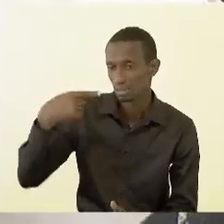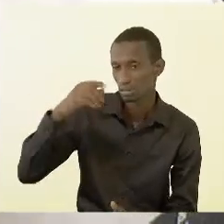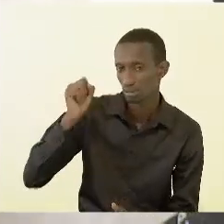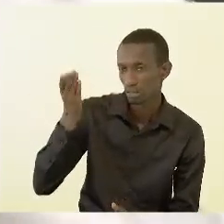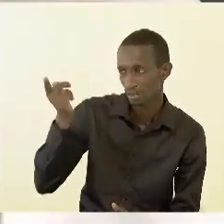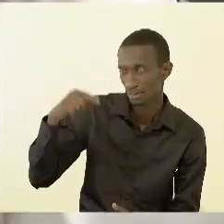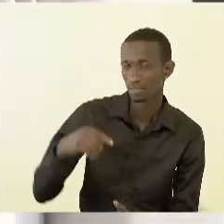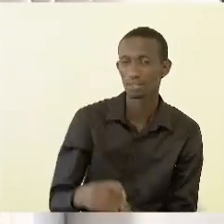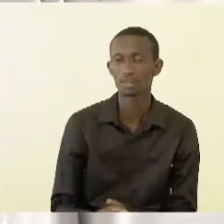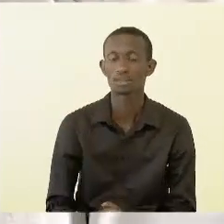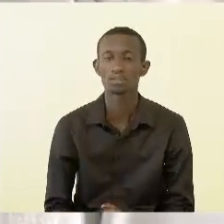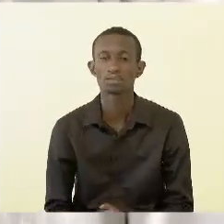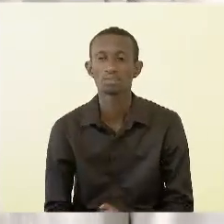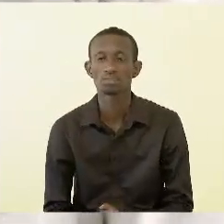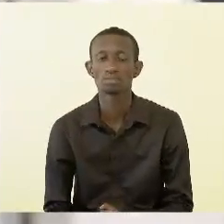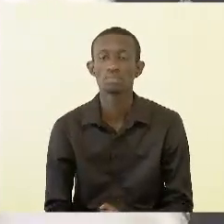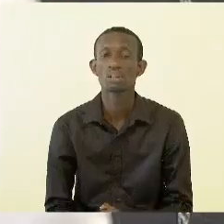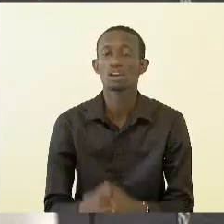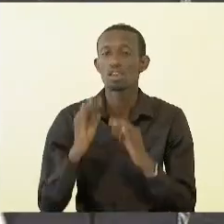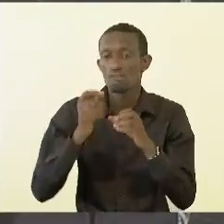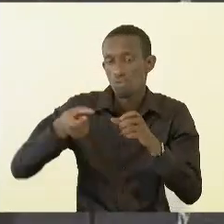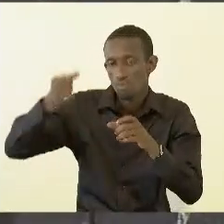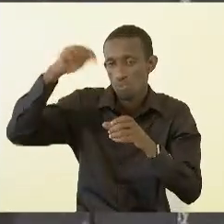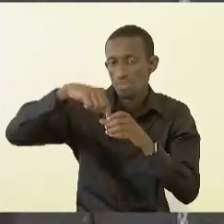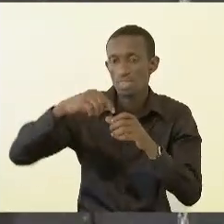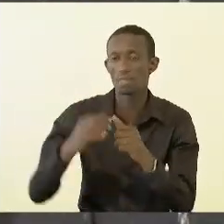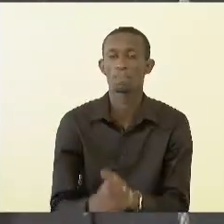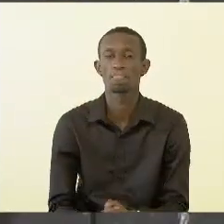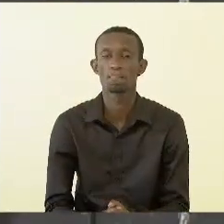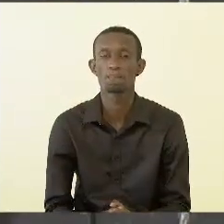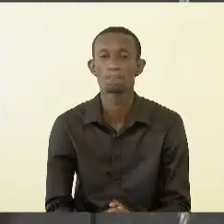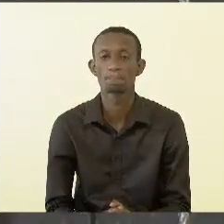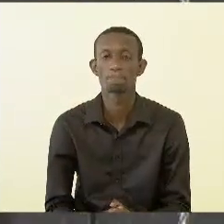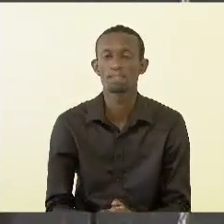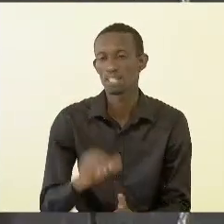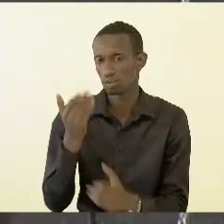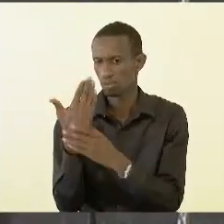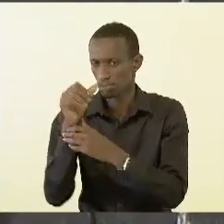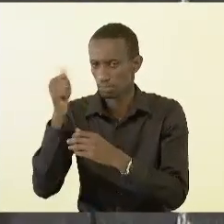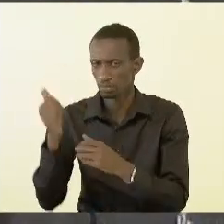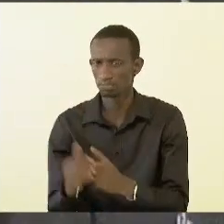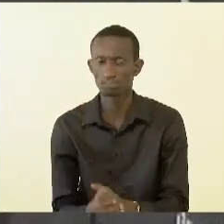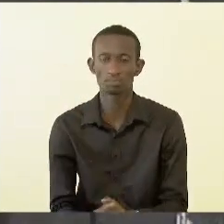is coming, if we insert another litmus paper,